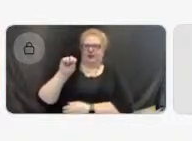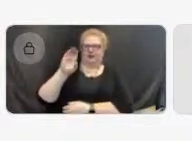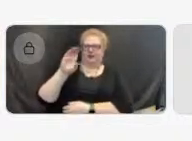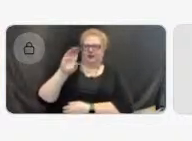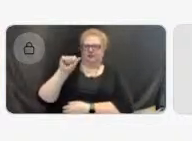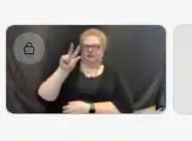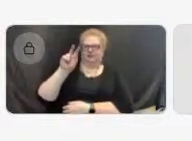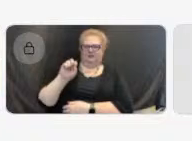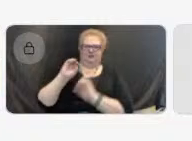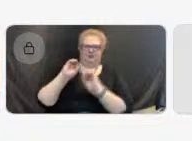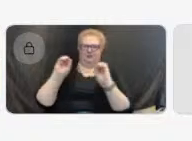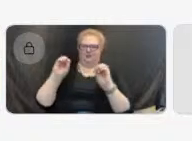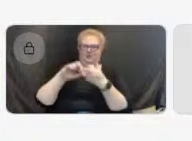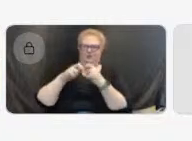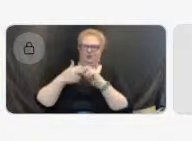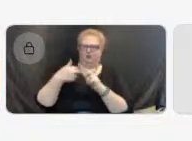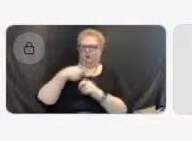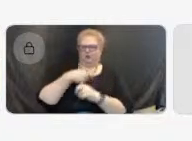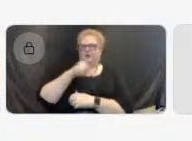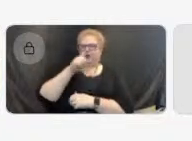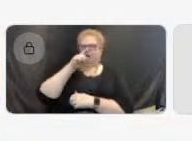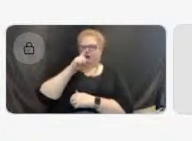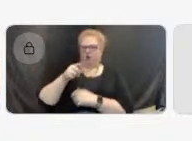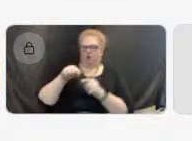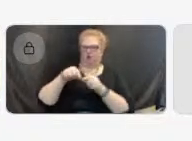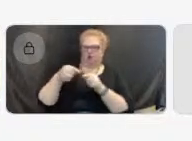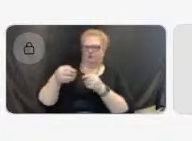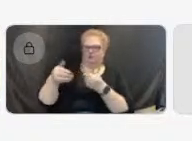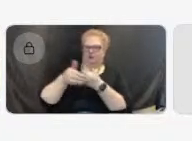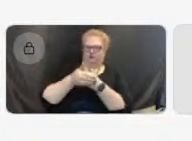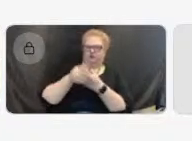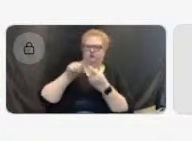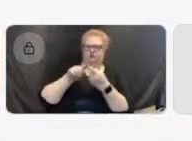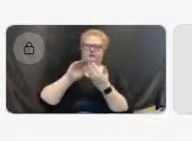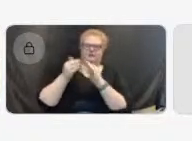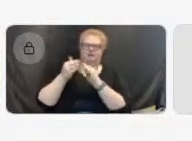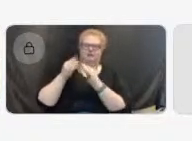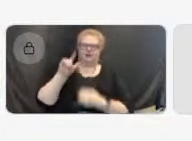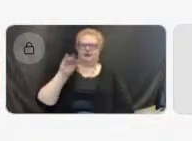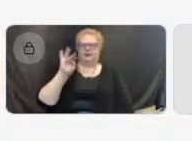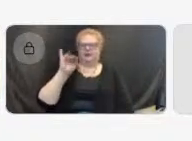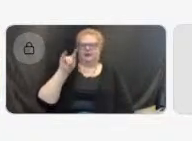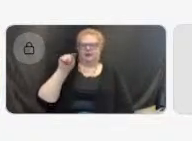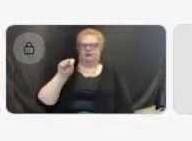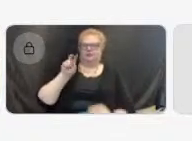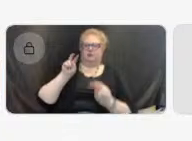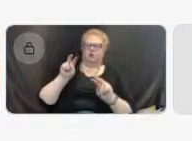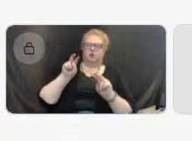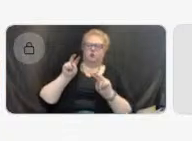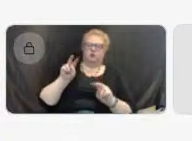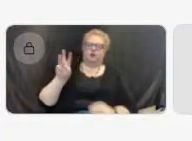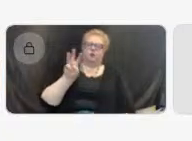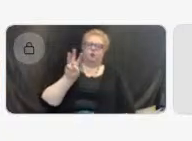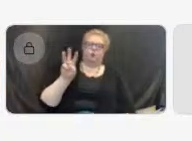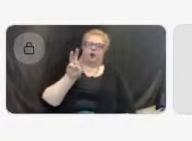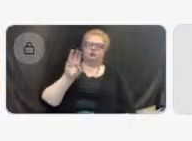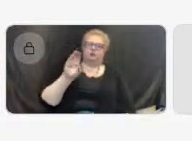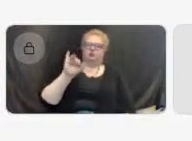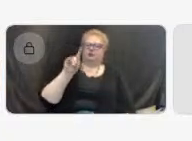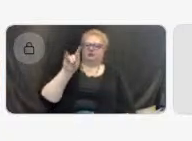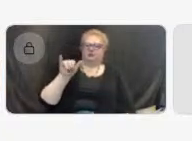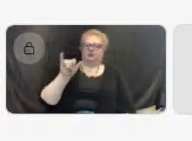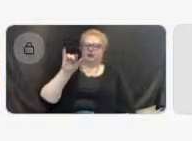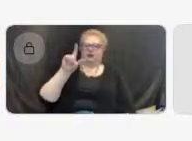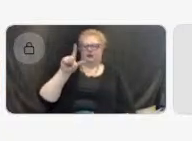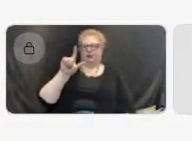here. We are adjacent to the city limits. If you look at the western city limits of Little Rock and you go back over the